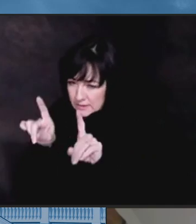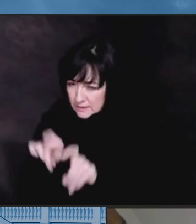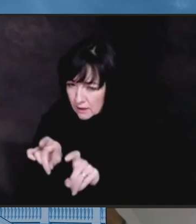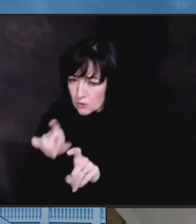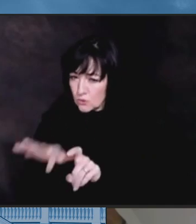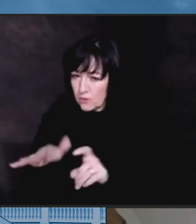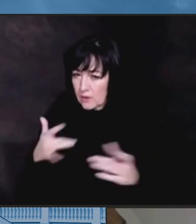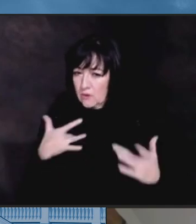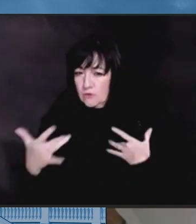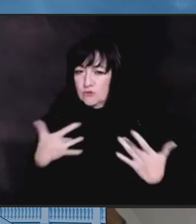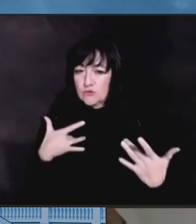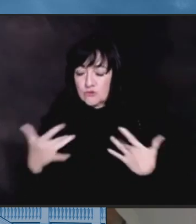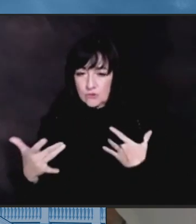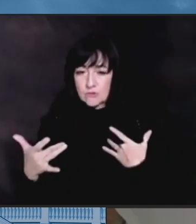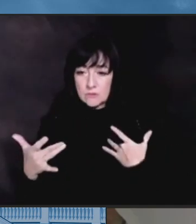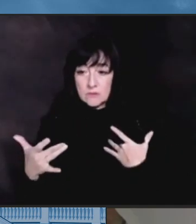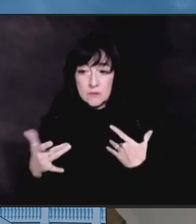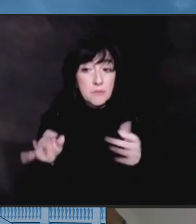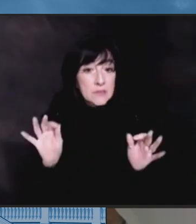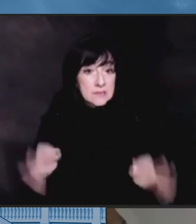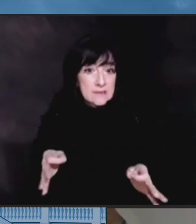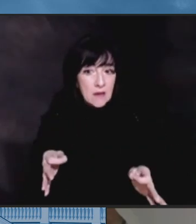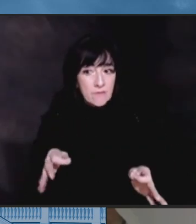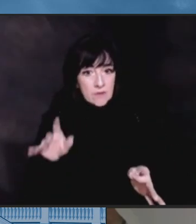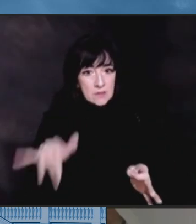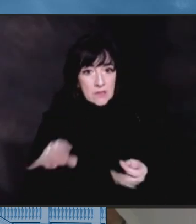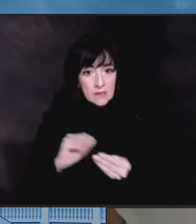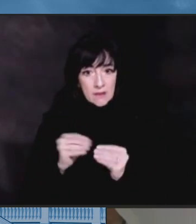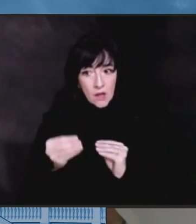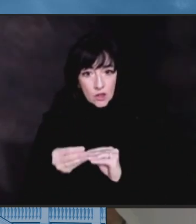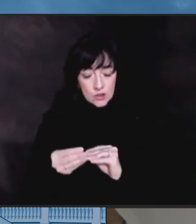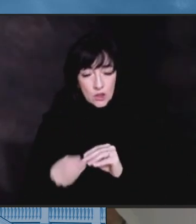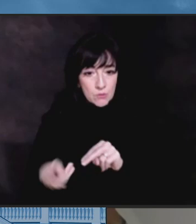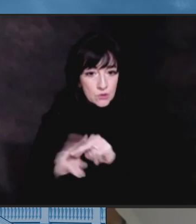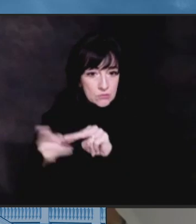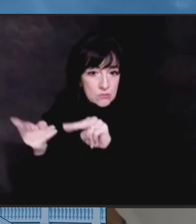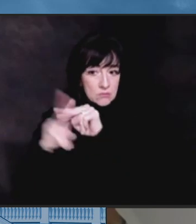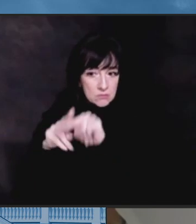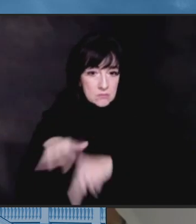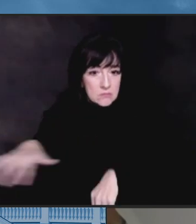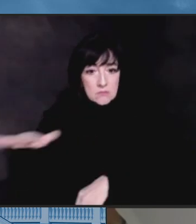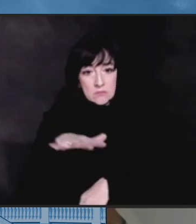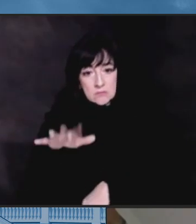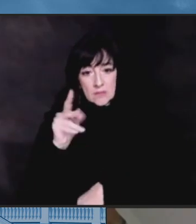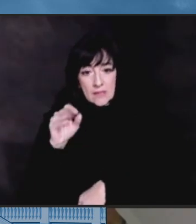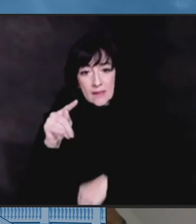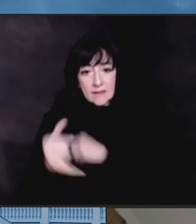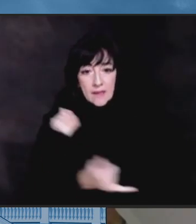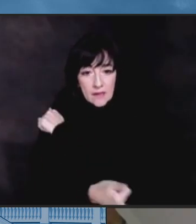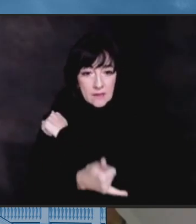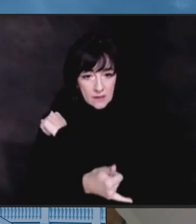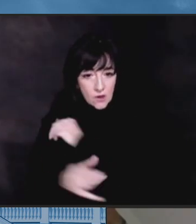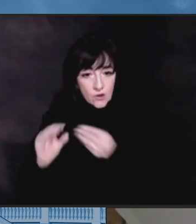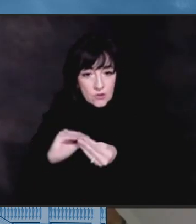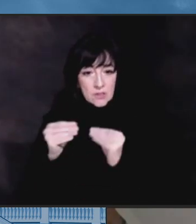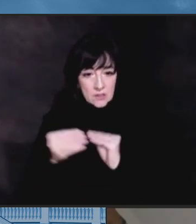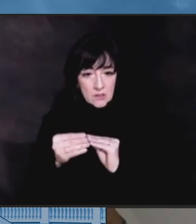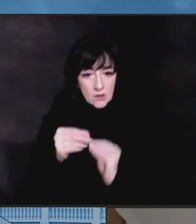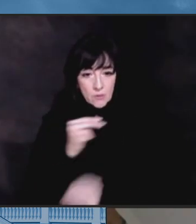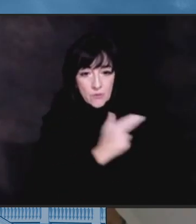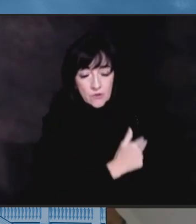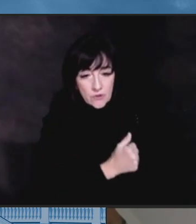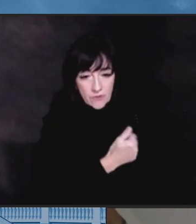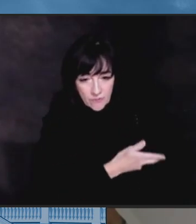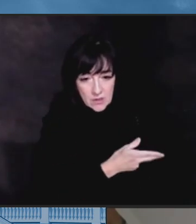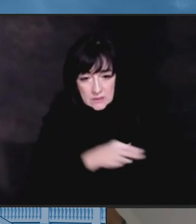concern. But certainly the increase in positive cases across Kent County and the number of hospitalizations that we're seeing in